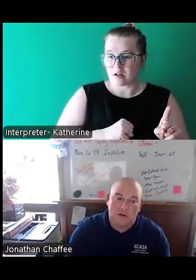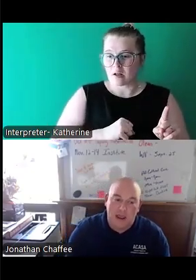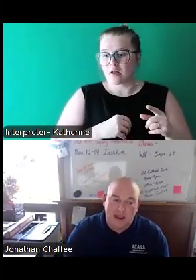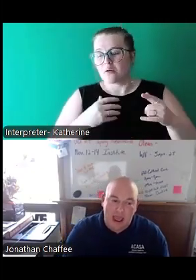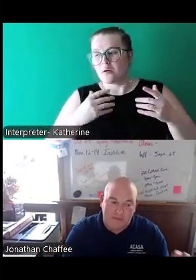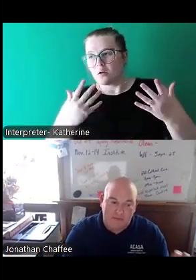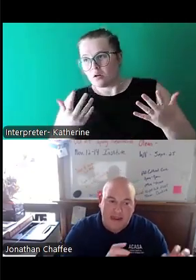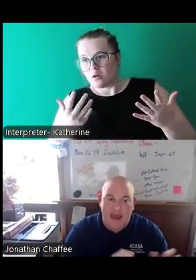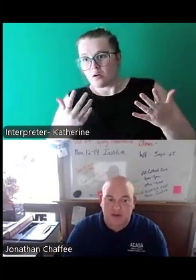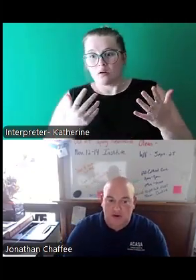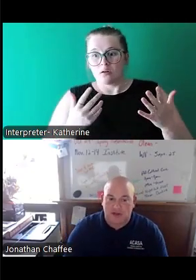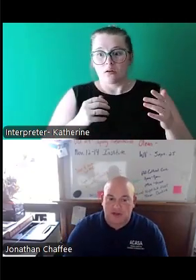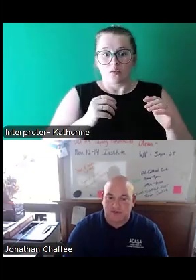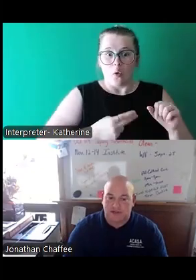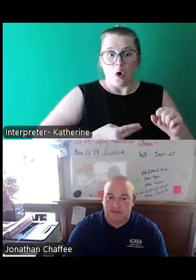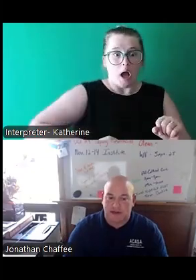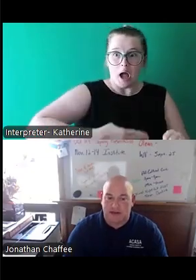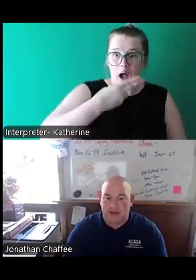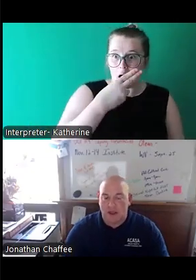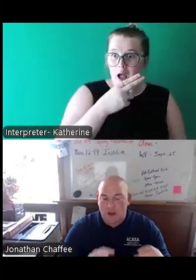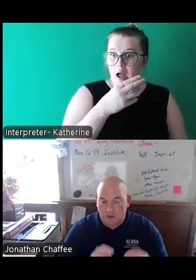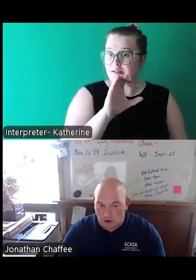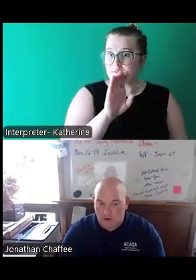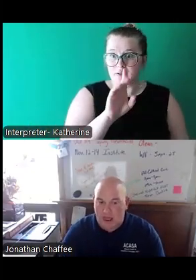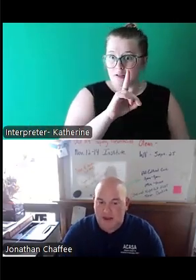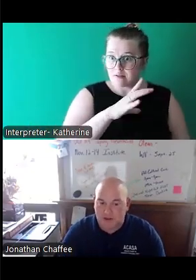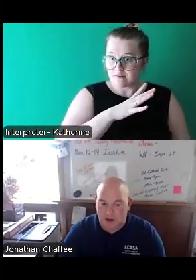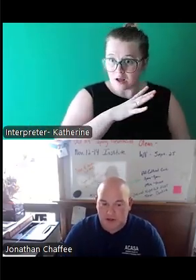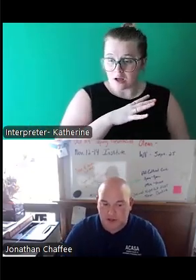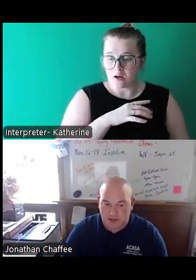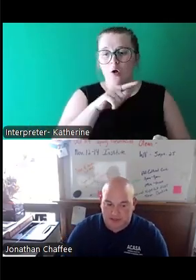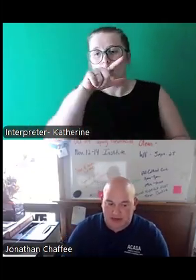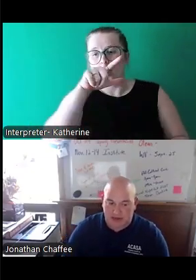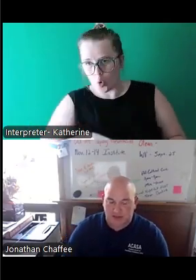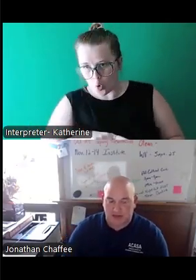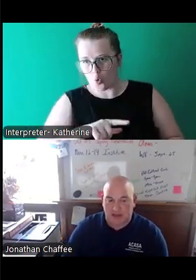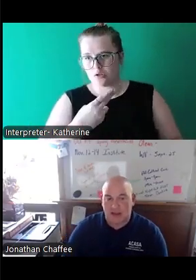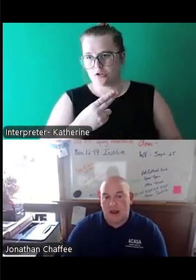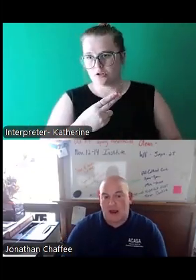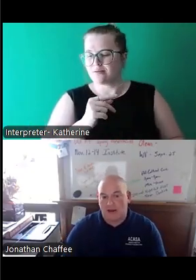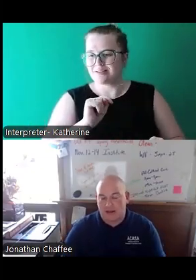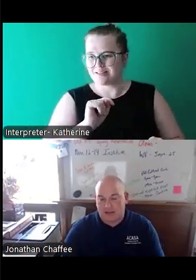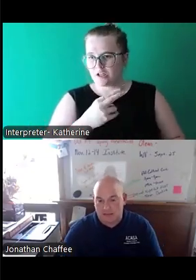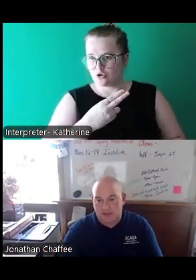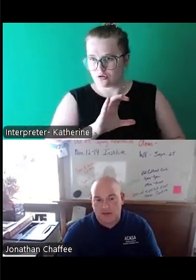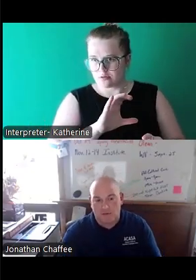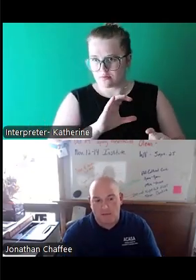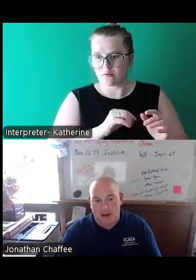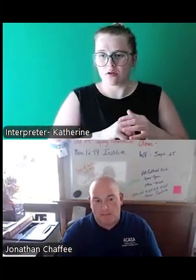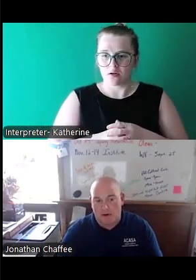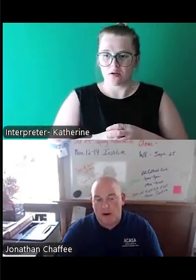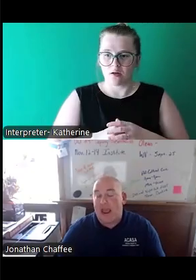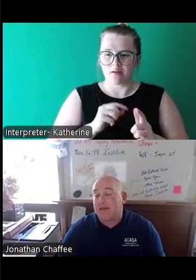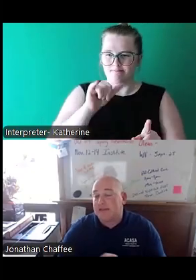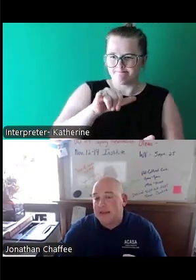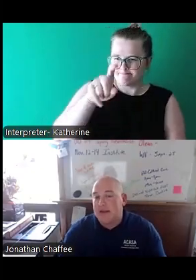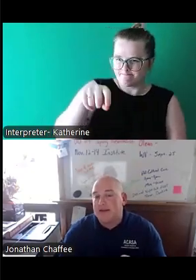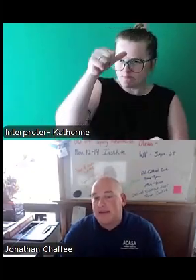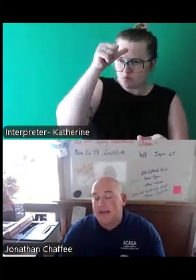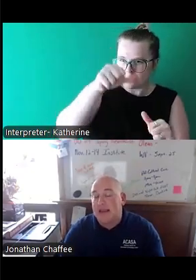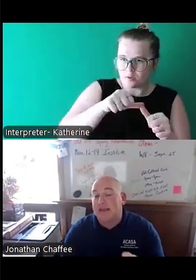So it can have high concentrations of CBD, low concentrations of THC. It's something to remember.